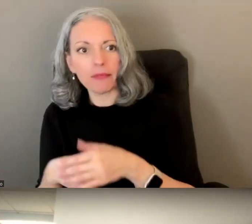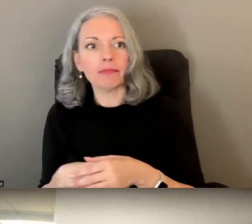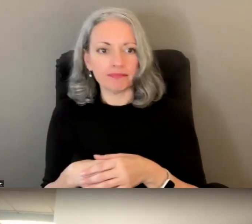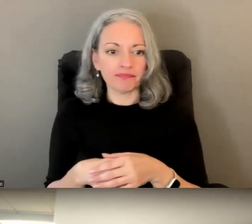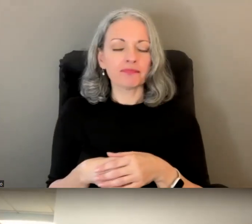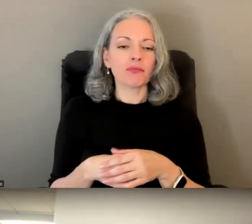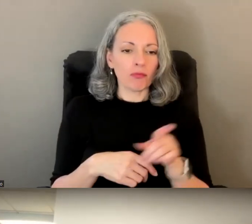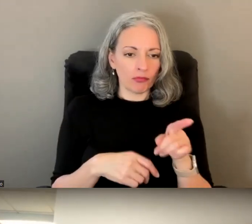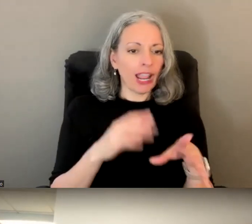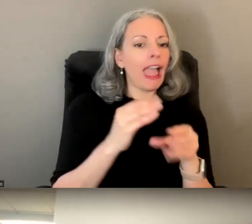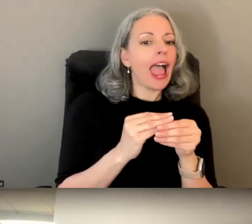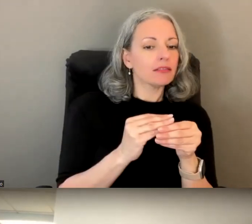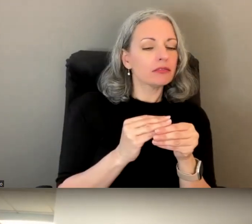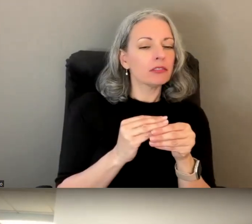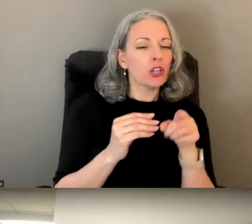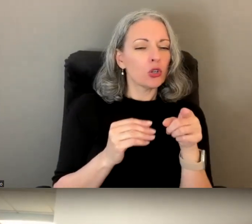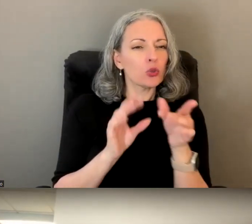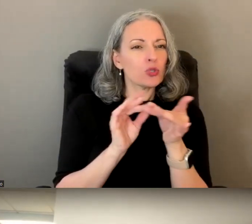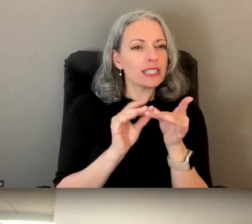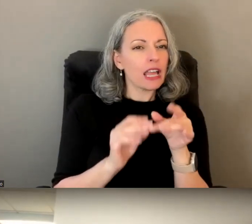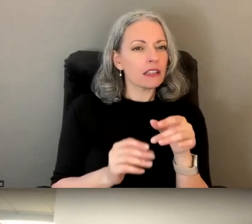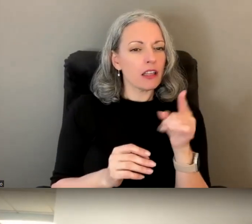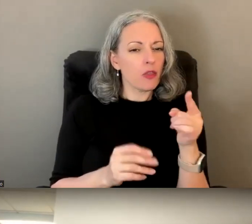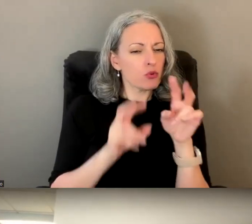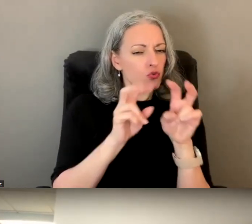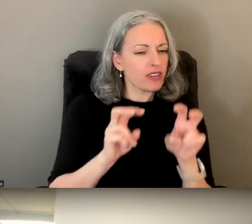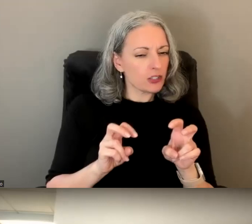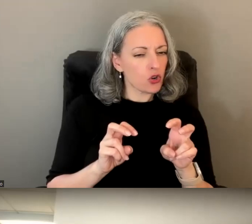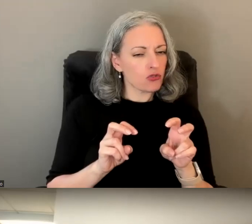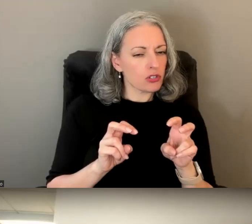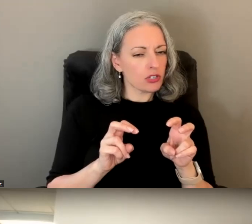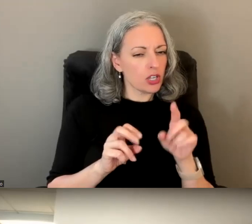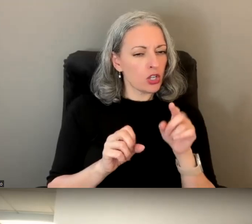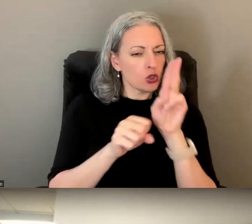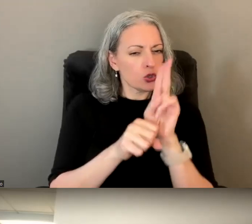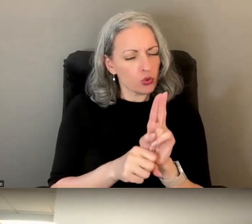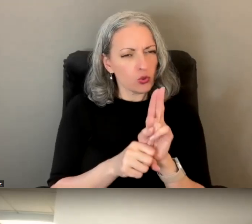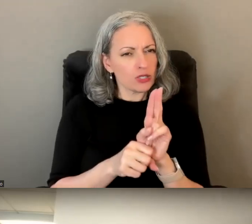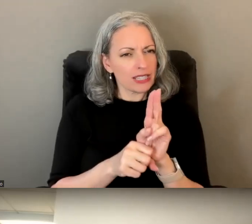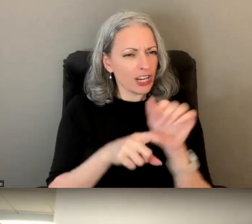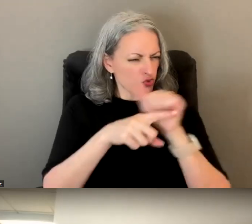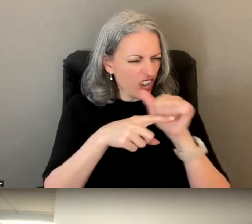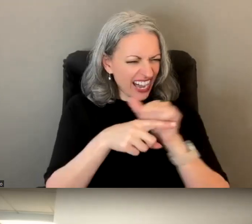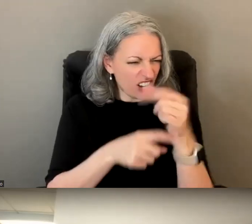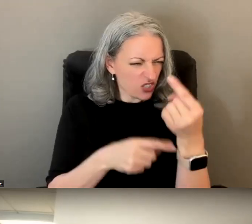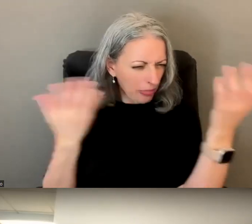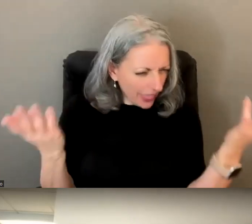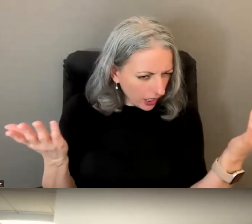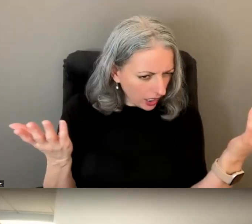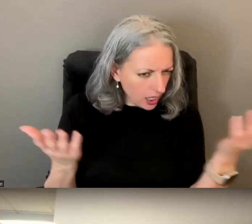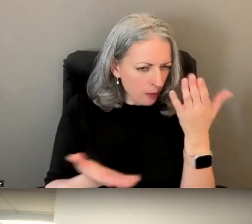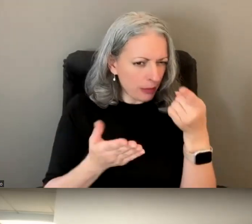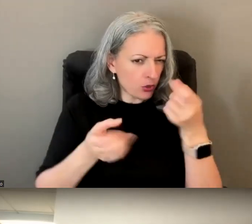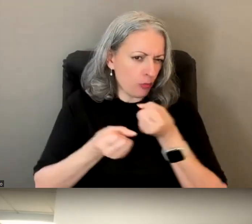that comes out at didn't you say, Lindley, there was this research, did you use the word symposium or training or something up, and maybe you